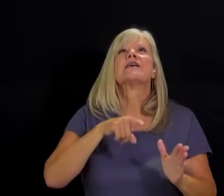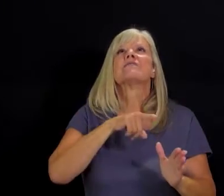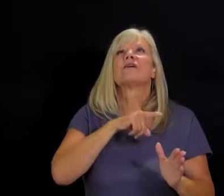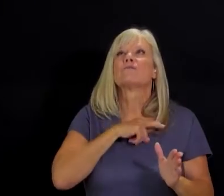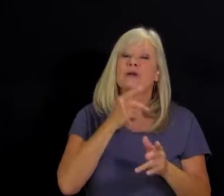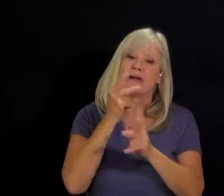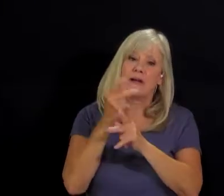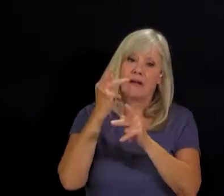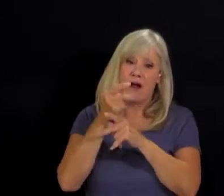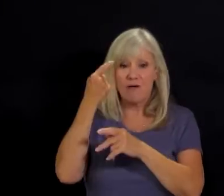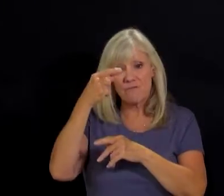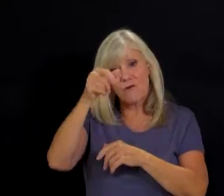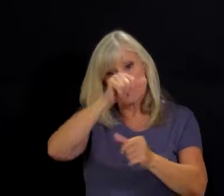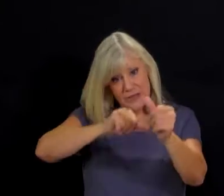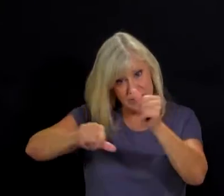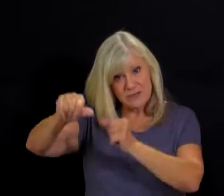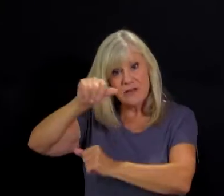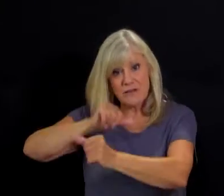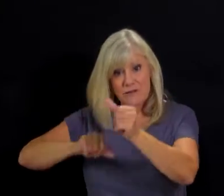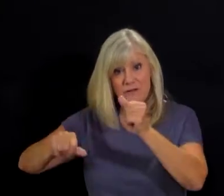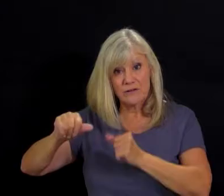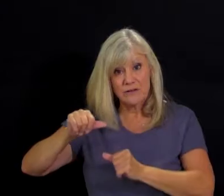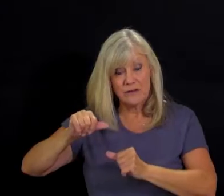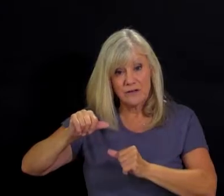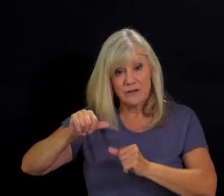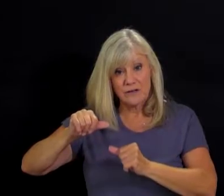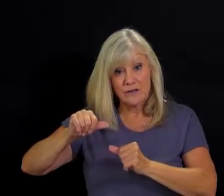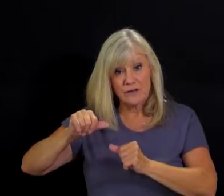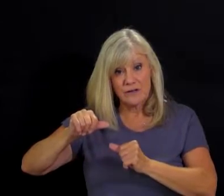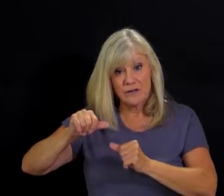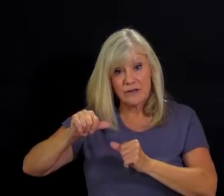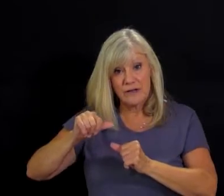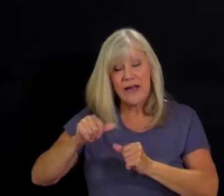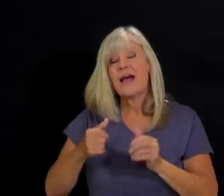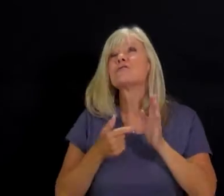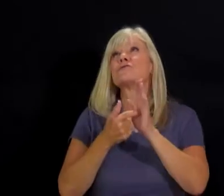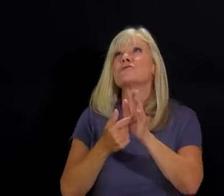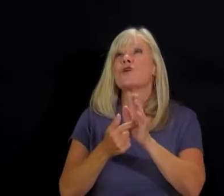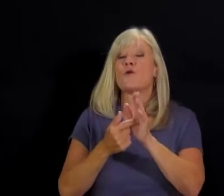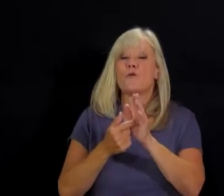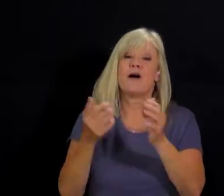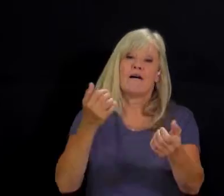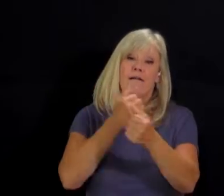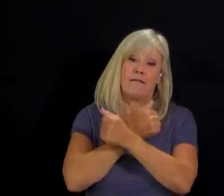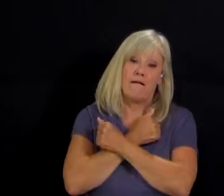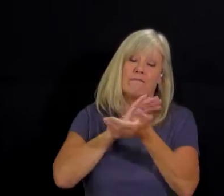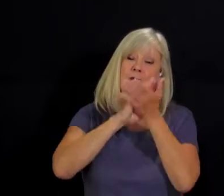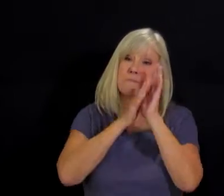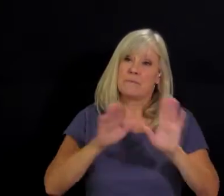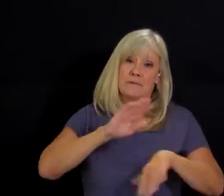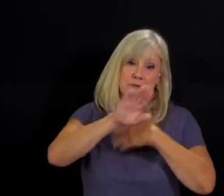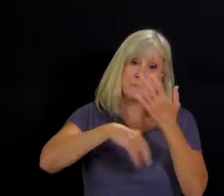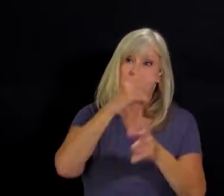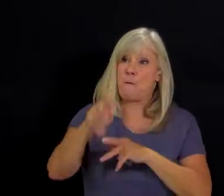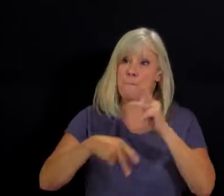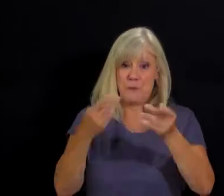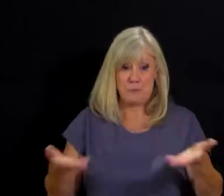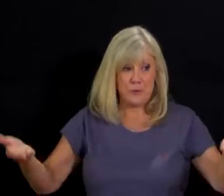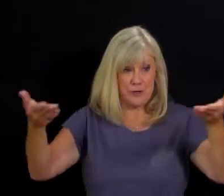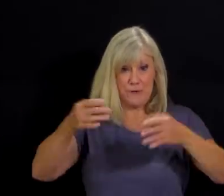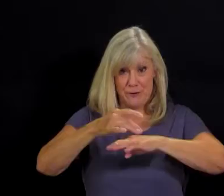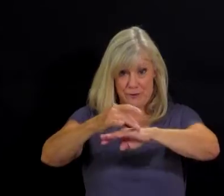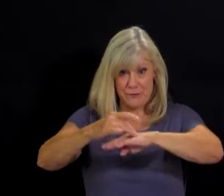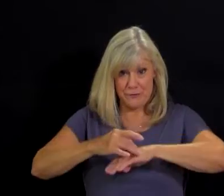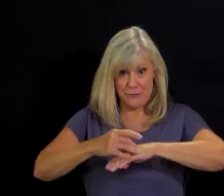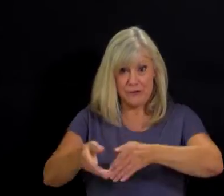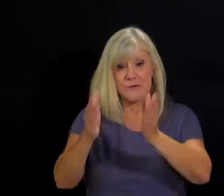care for our brothers and sisters and so work to bring about your kingdom of love and of peace. We ask this